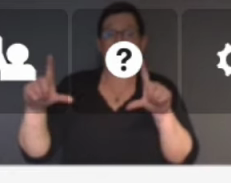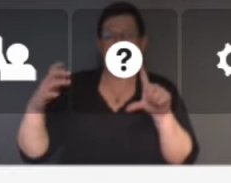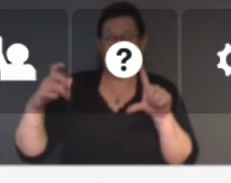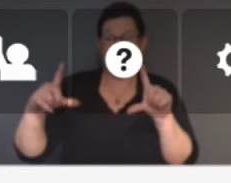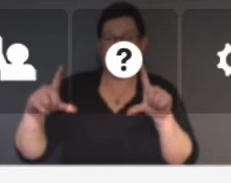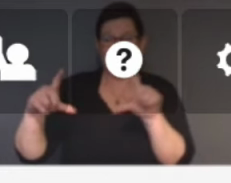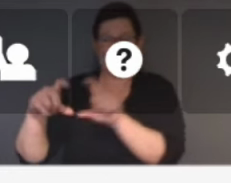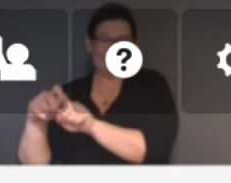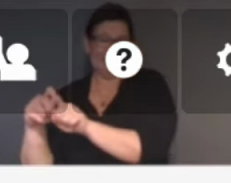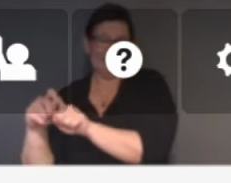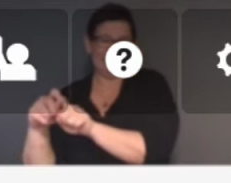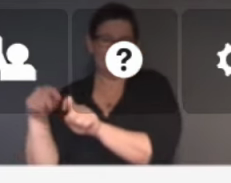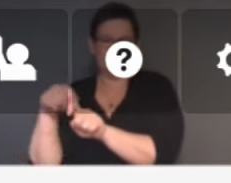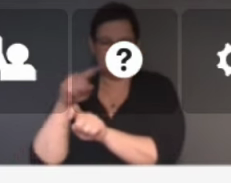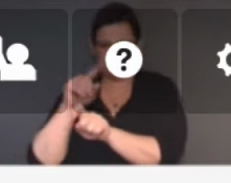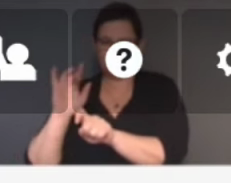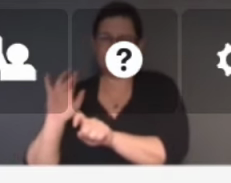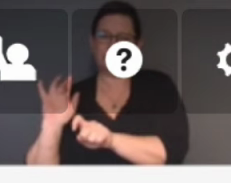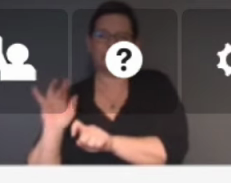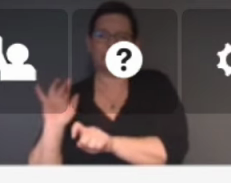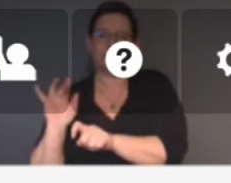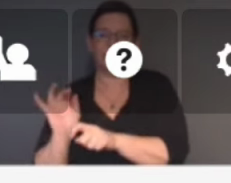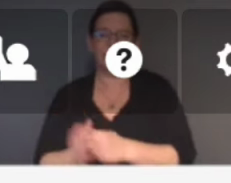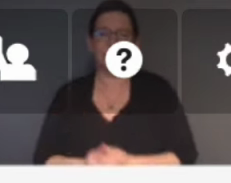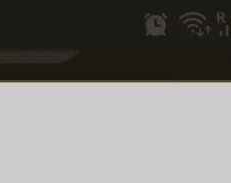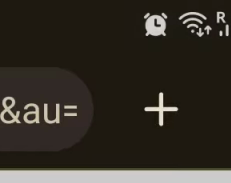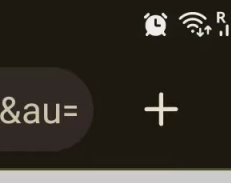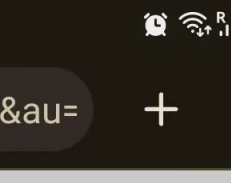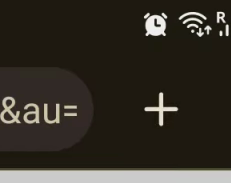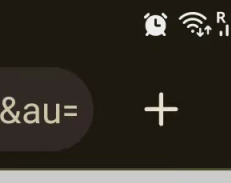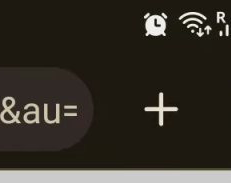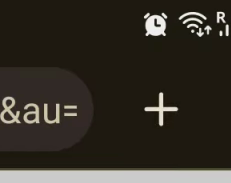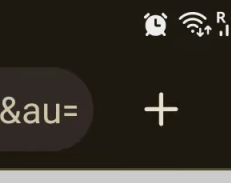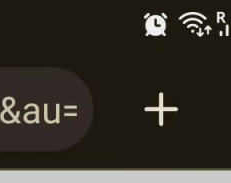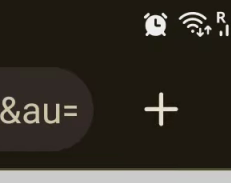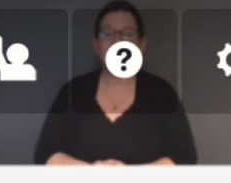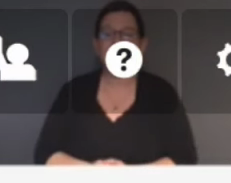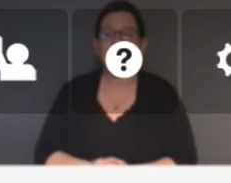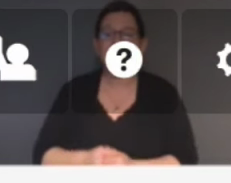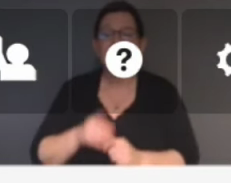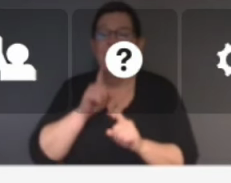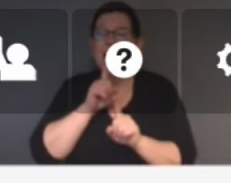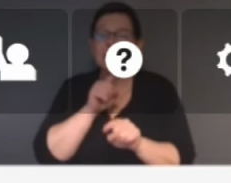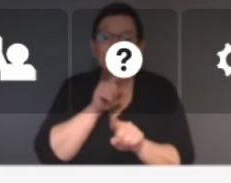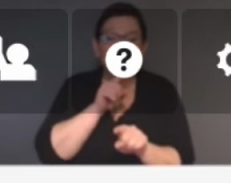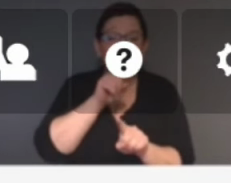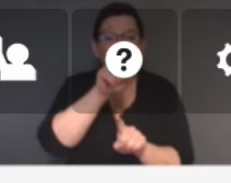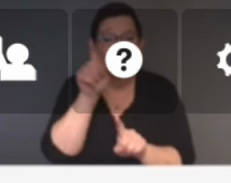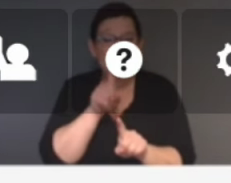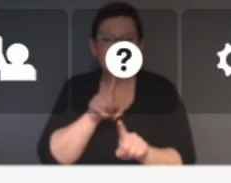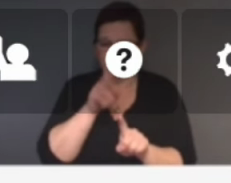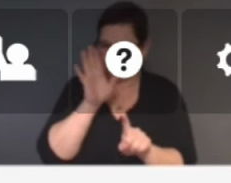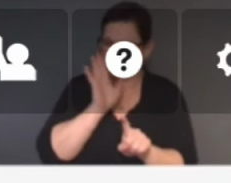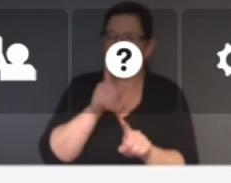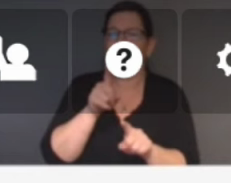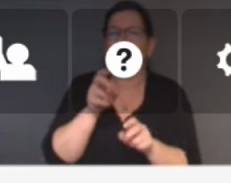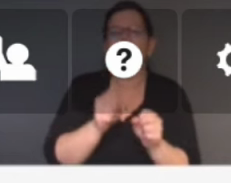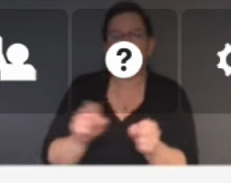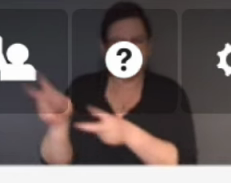questions will be answered in writing and posted anonymously. We will also be taking polls throughout